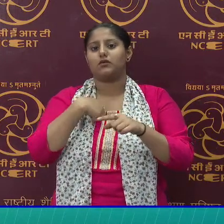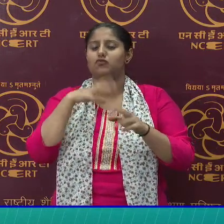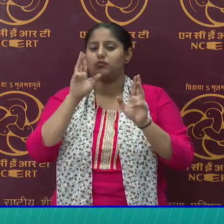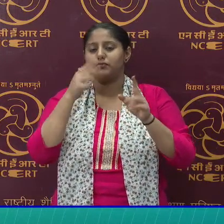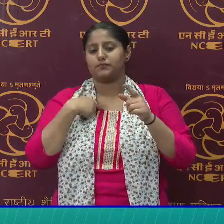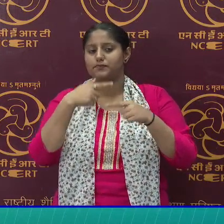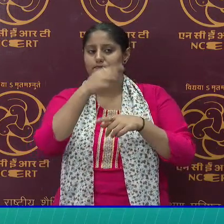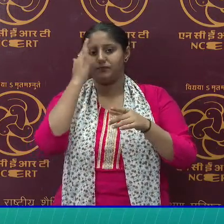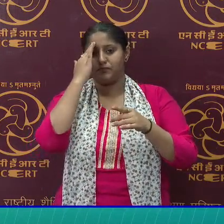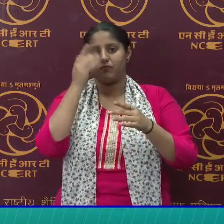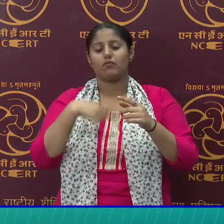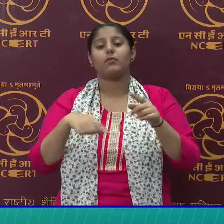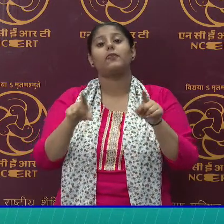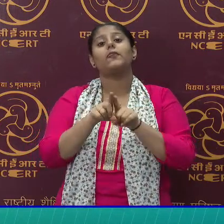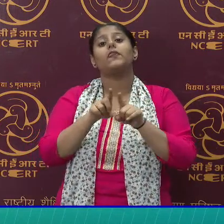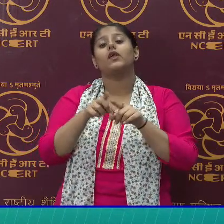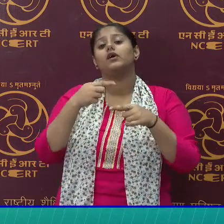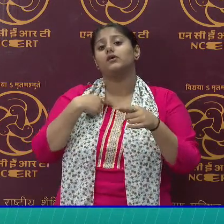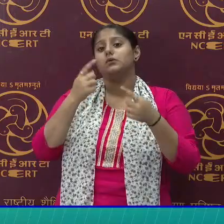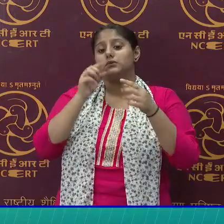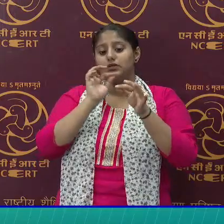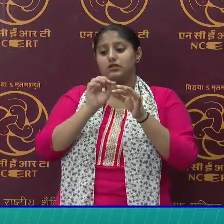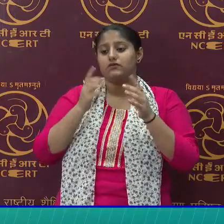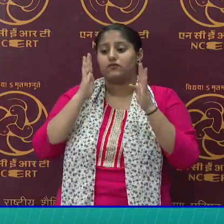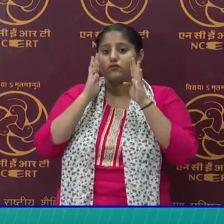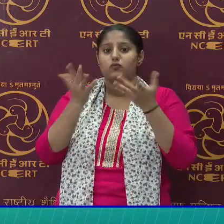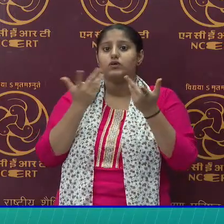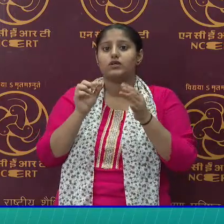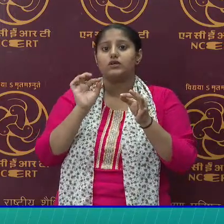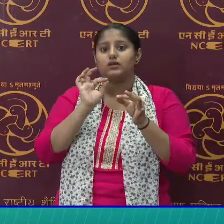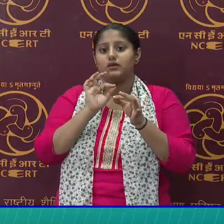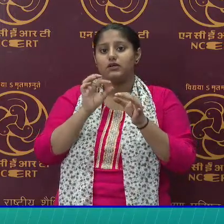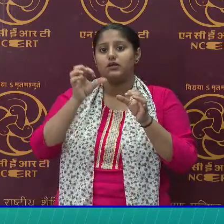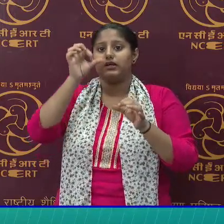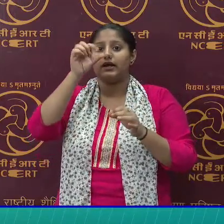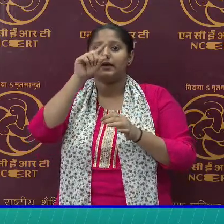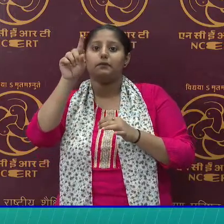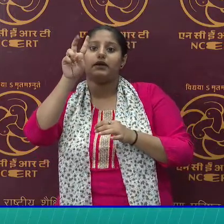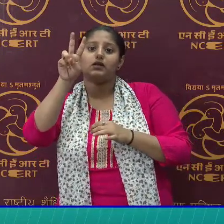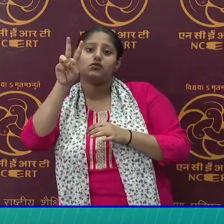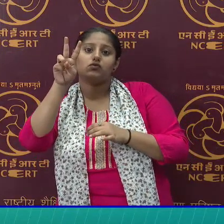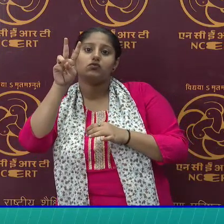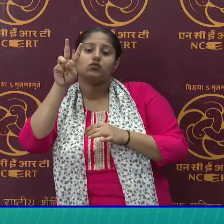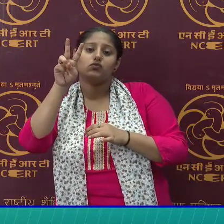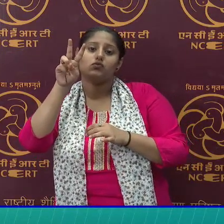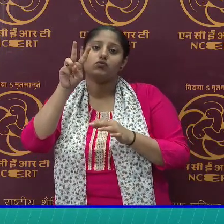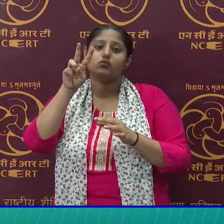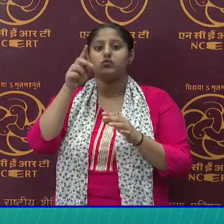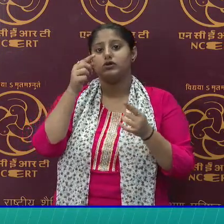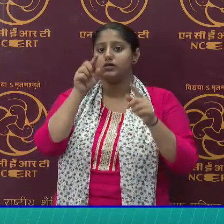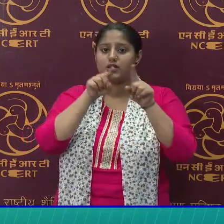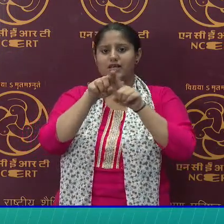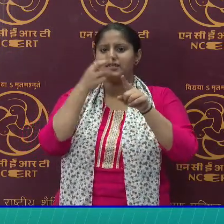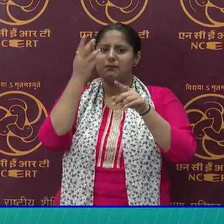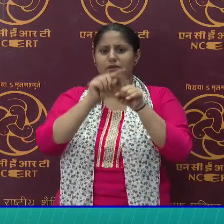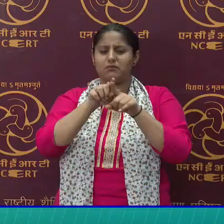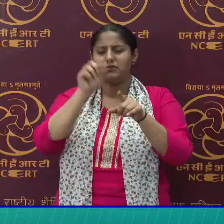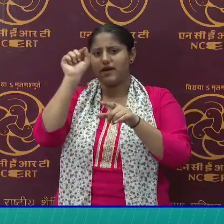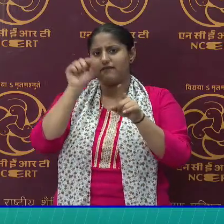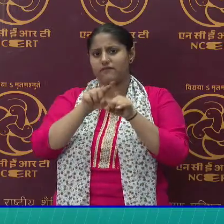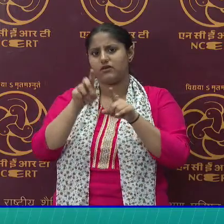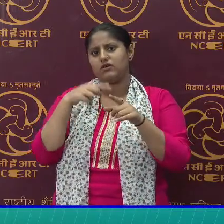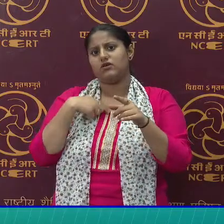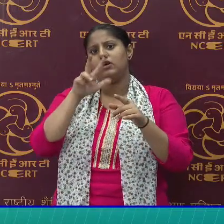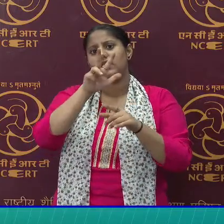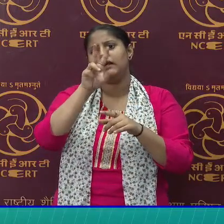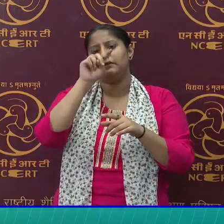that. Here the focus is on 9 minus 2, one example has been given here, and 8 minus